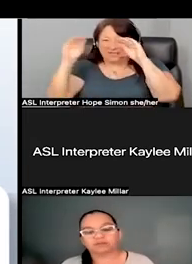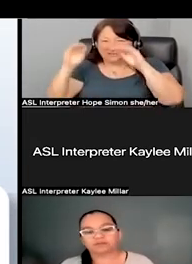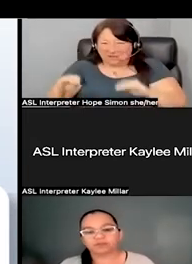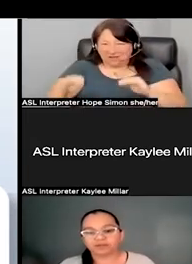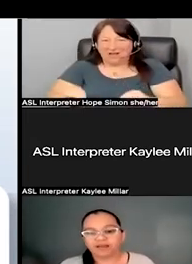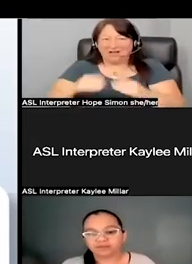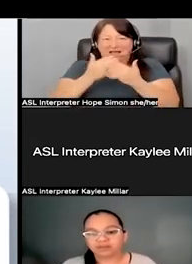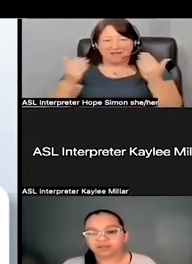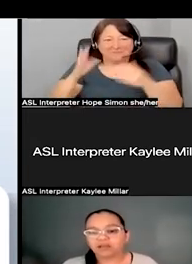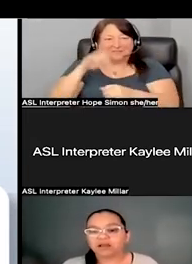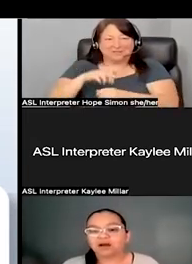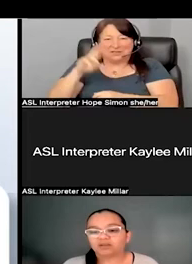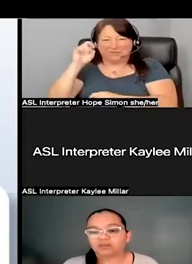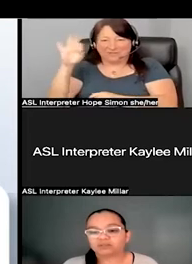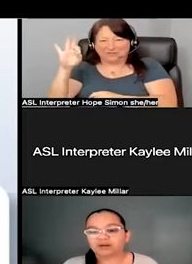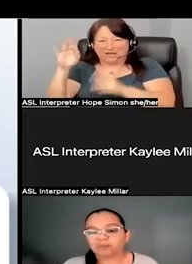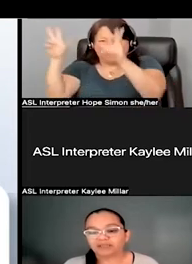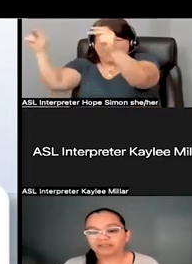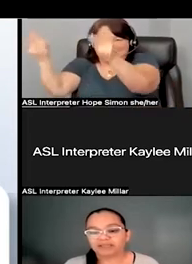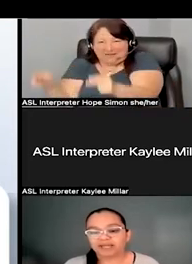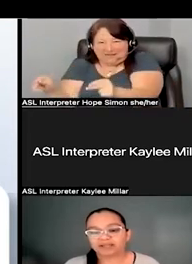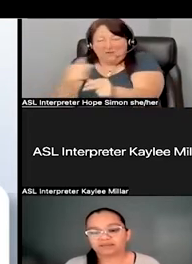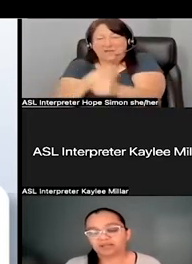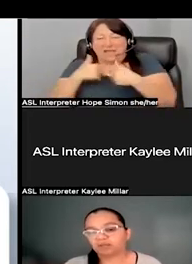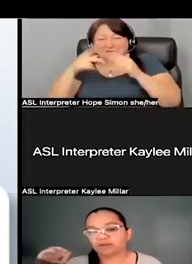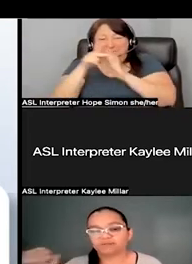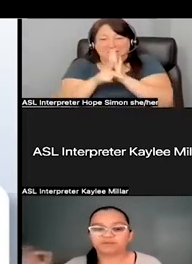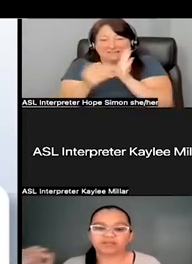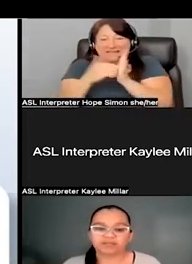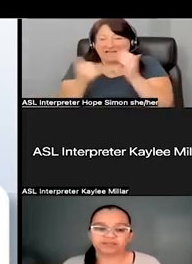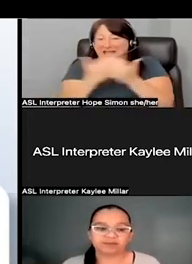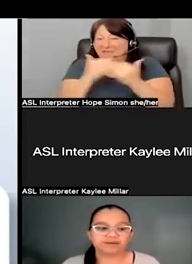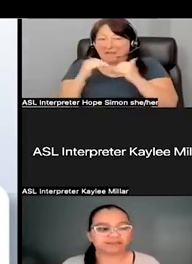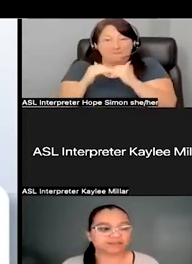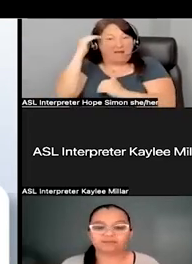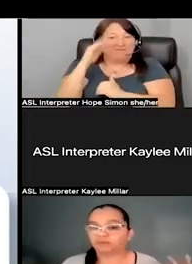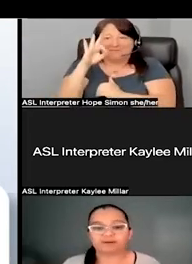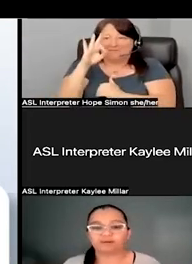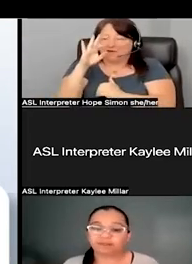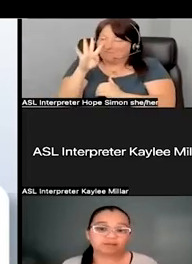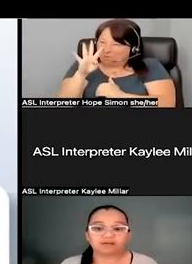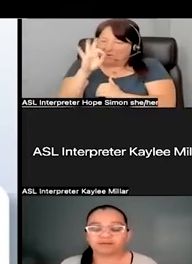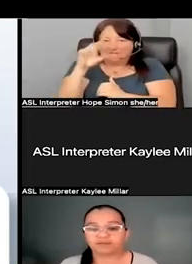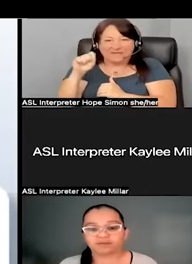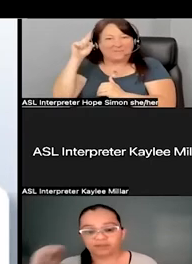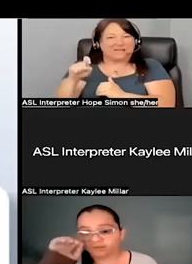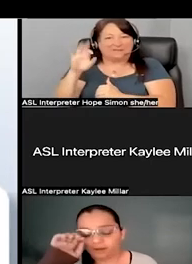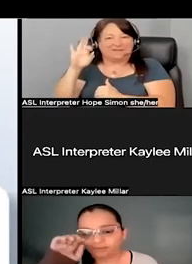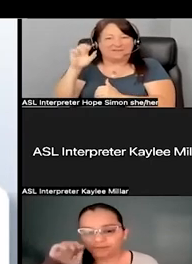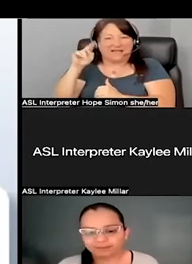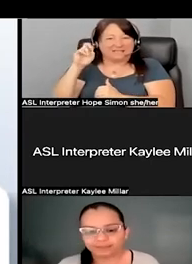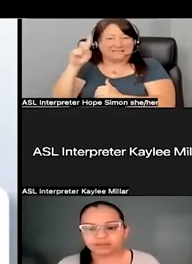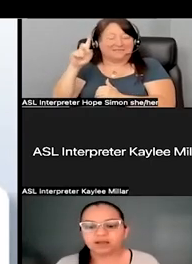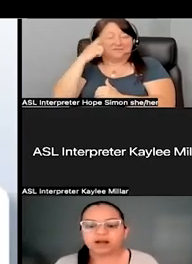including the refrigerator fasteners. Although we do have a policy, again, that everything above 4 feet needs to be fastened, for whatever reason, our refrigerators were